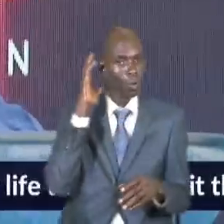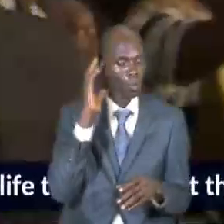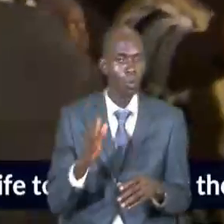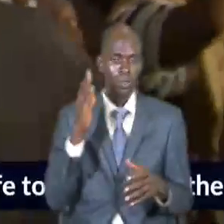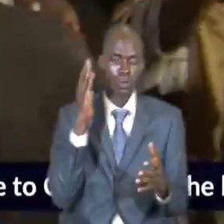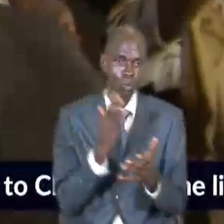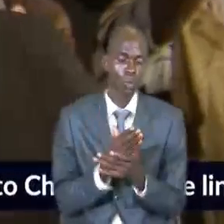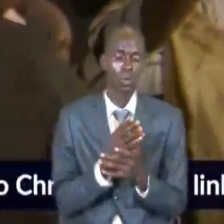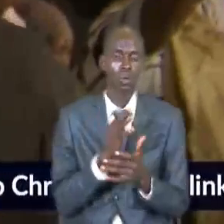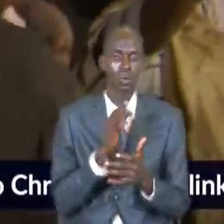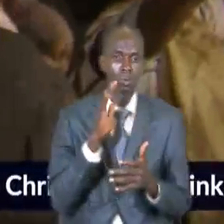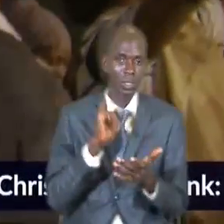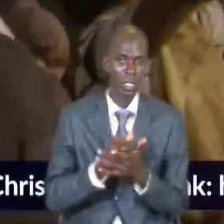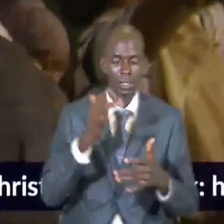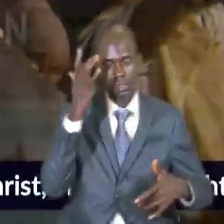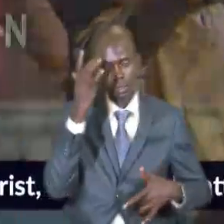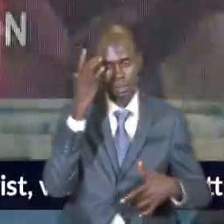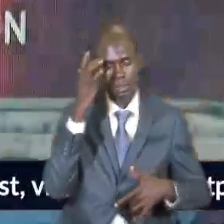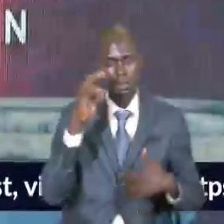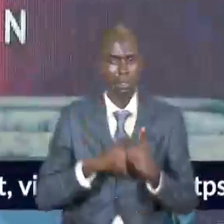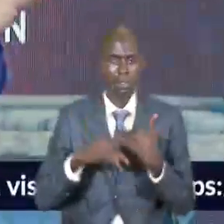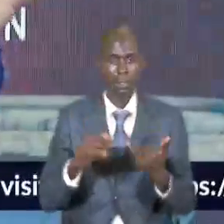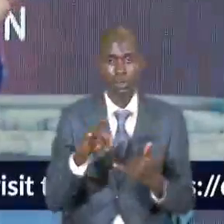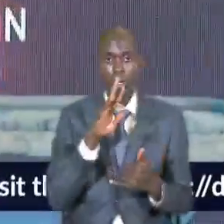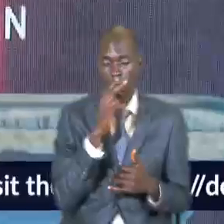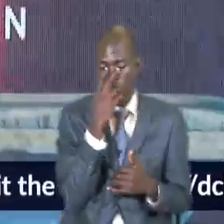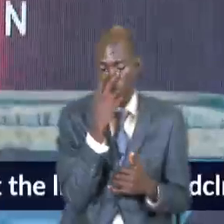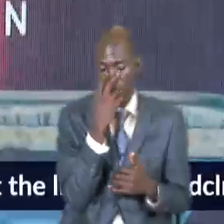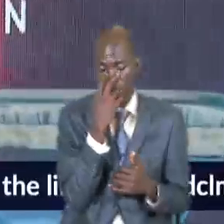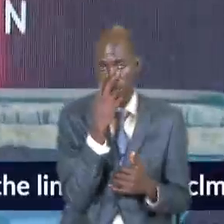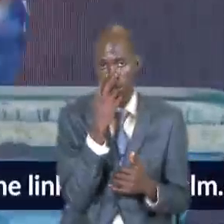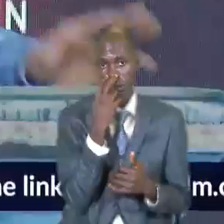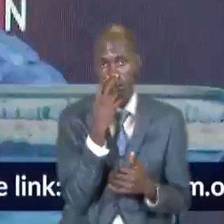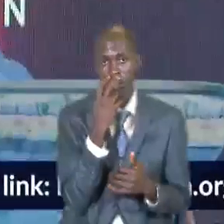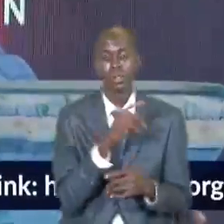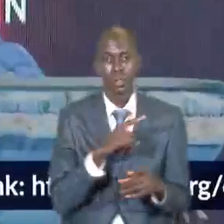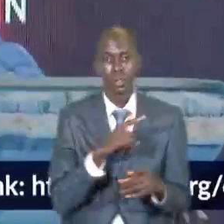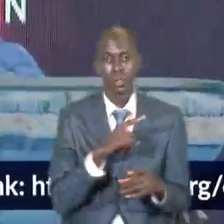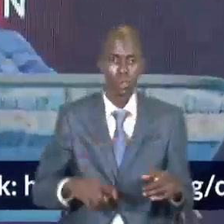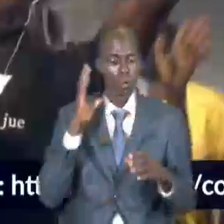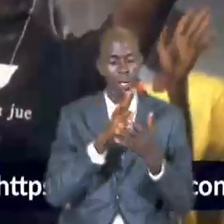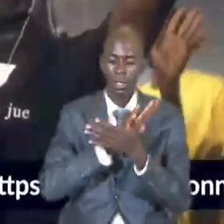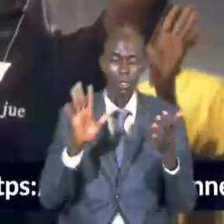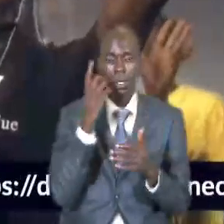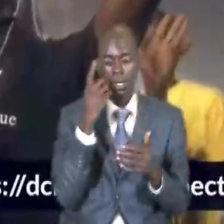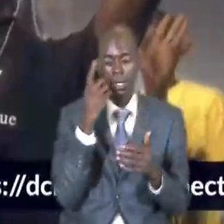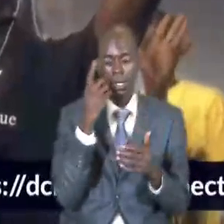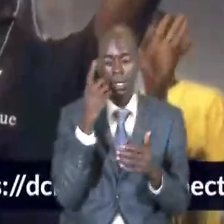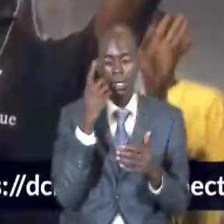now. You are blind or near blind, the Lord will clear your eyesight.